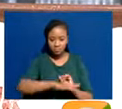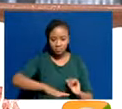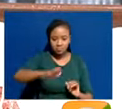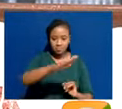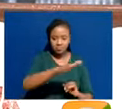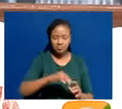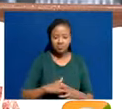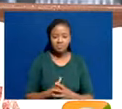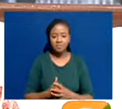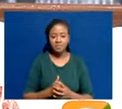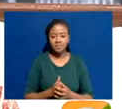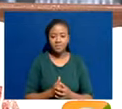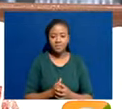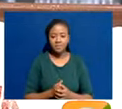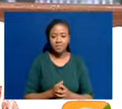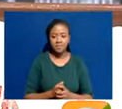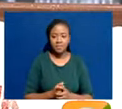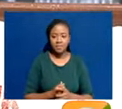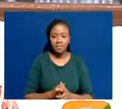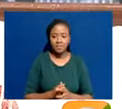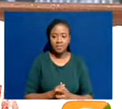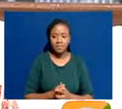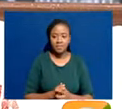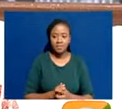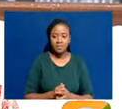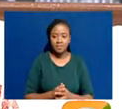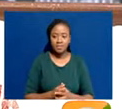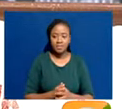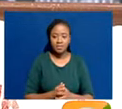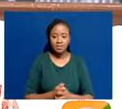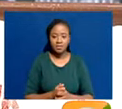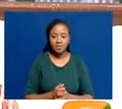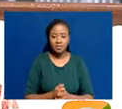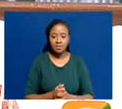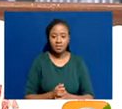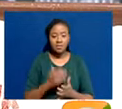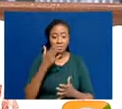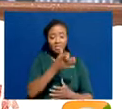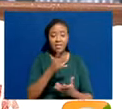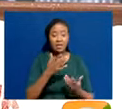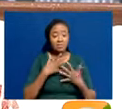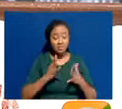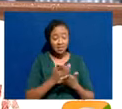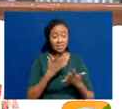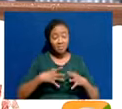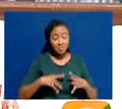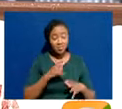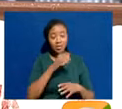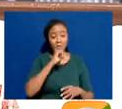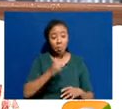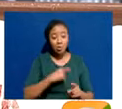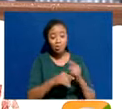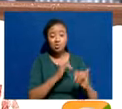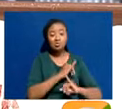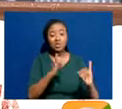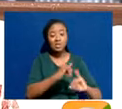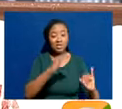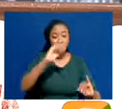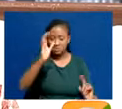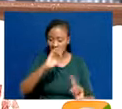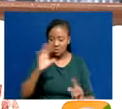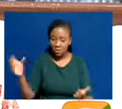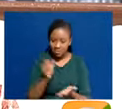those who used to clean when I was a kid are still there. Yeah. And they're in their 60s, they're old. Good Lord. So we're going to do that. We've already purchased